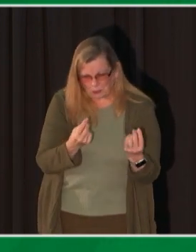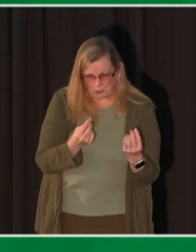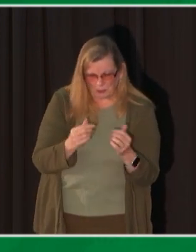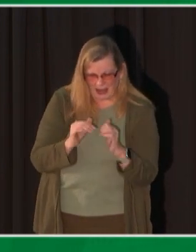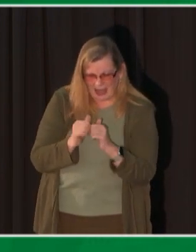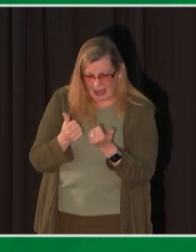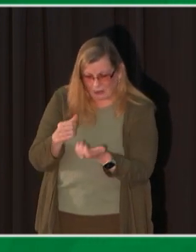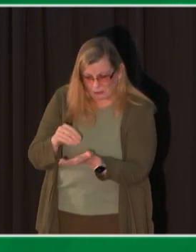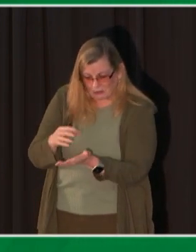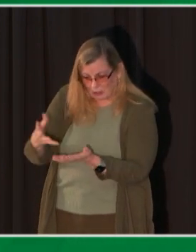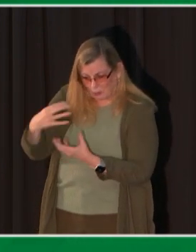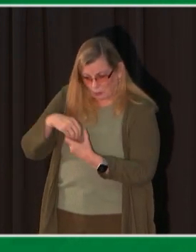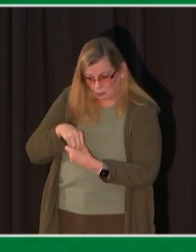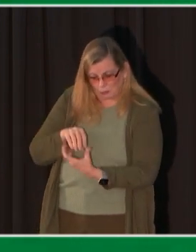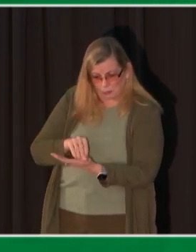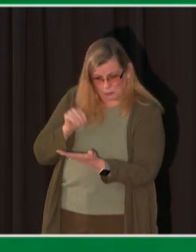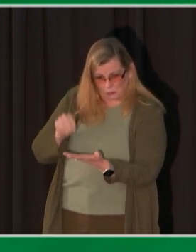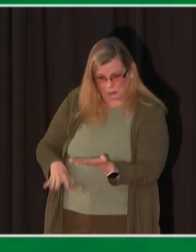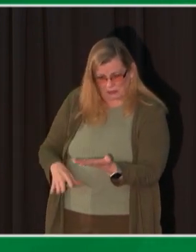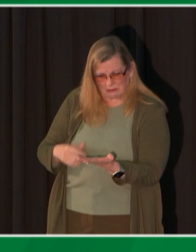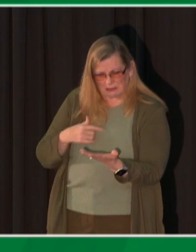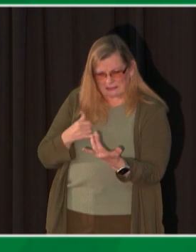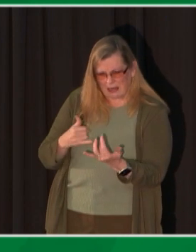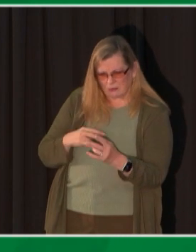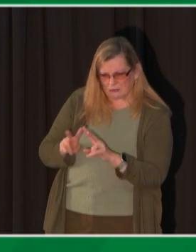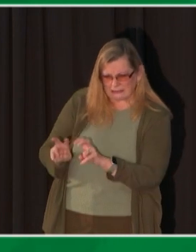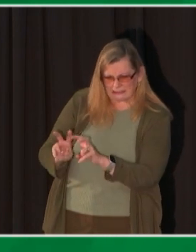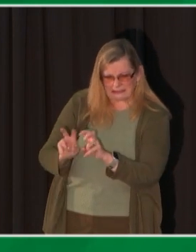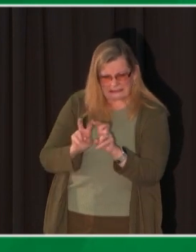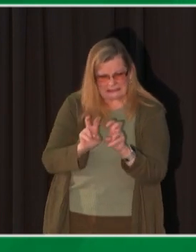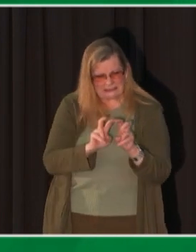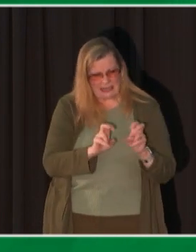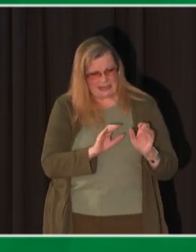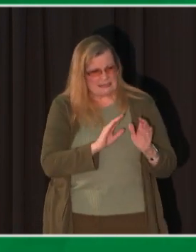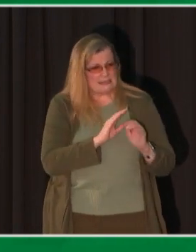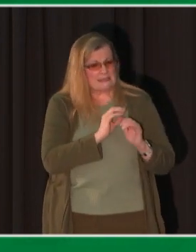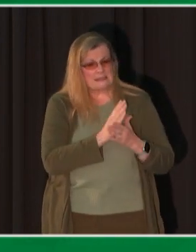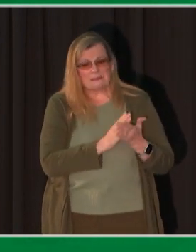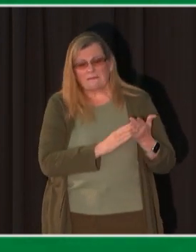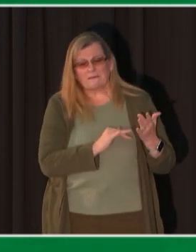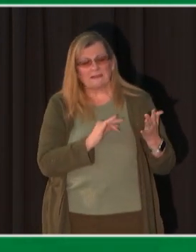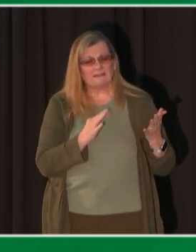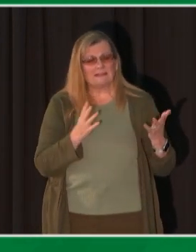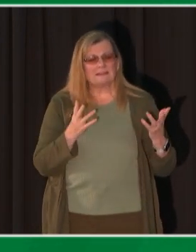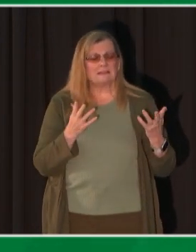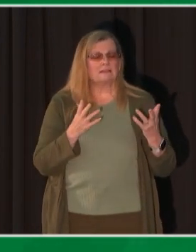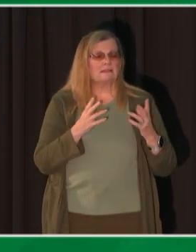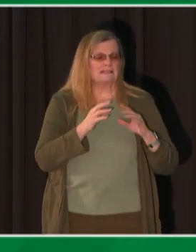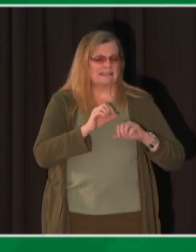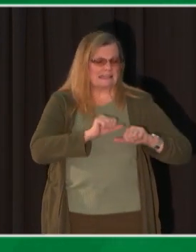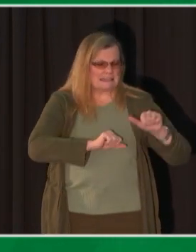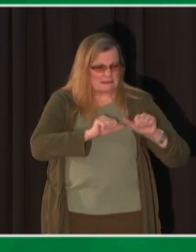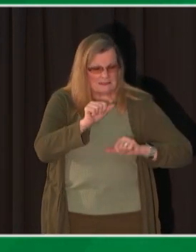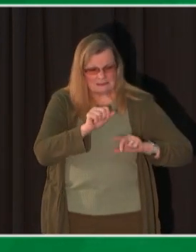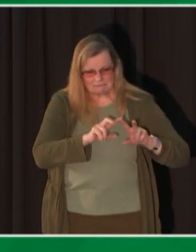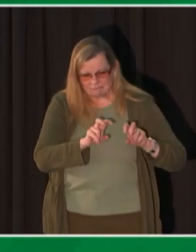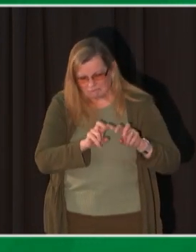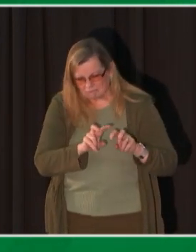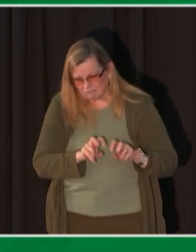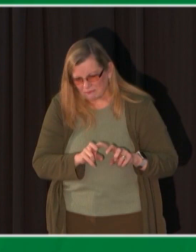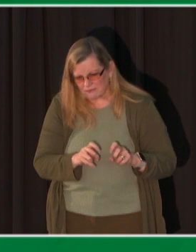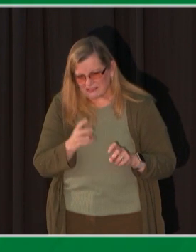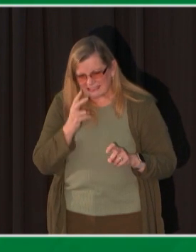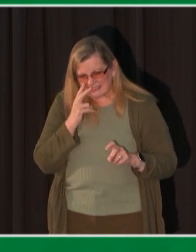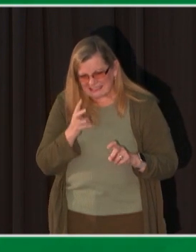currently exploring some type of assessment that we would administer to get a better understanding of